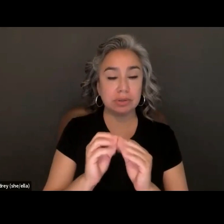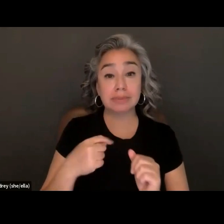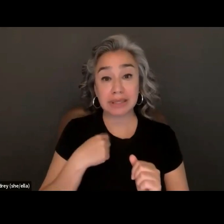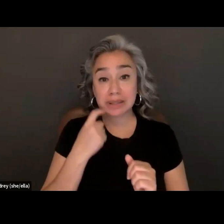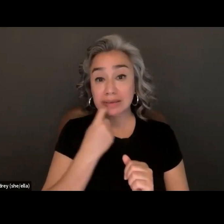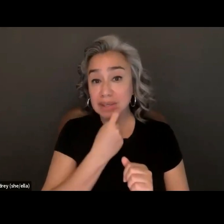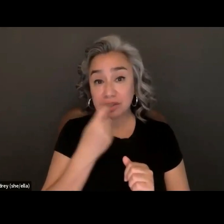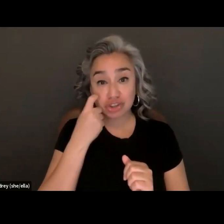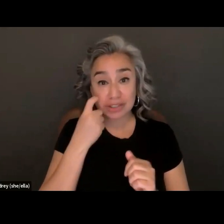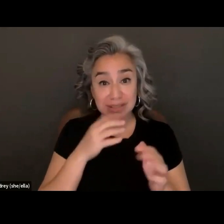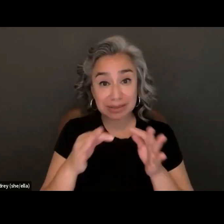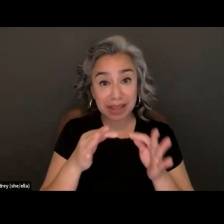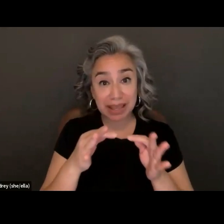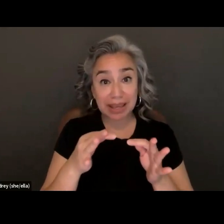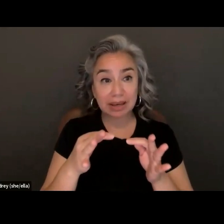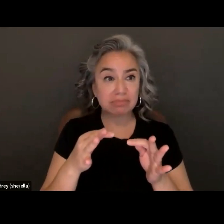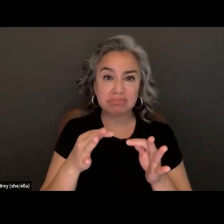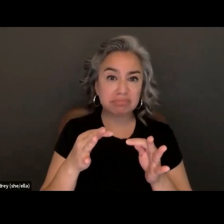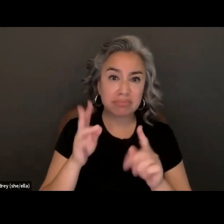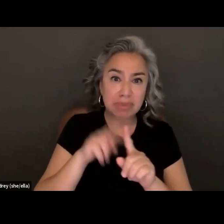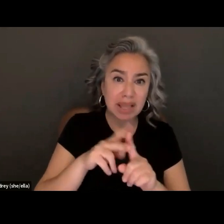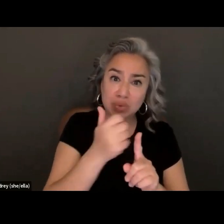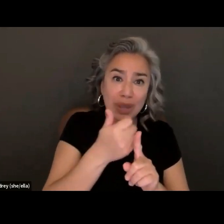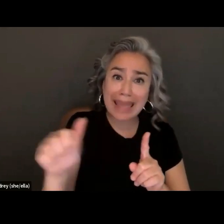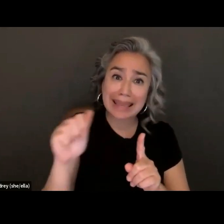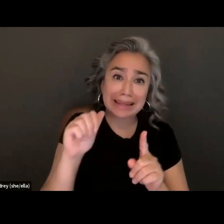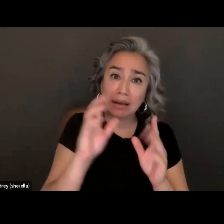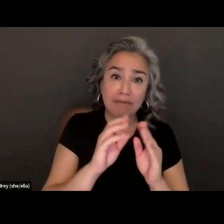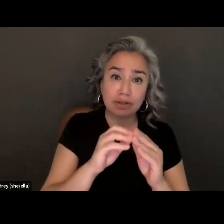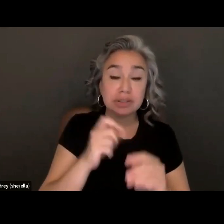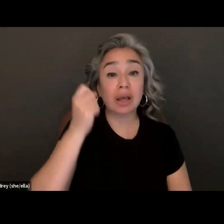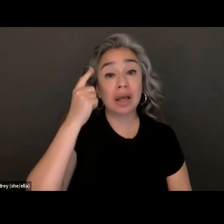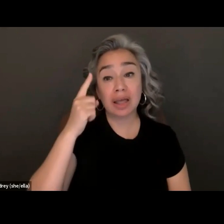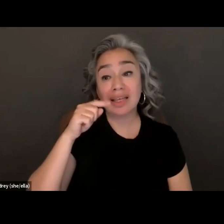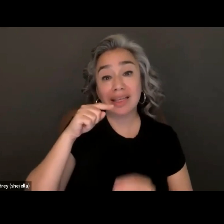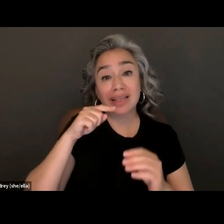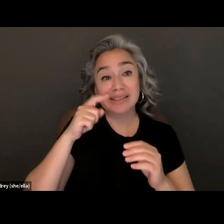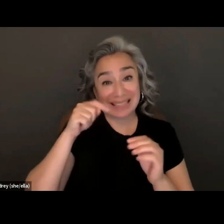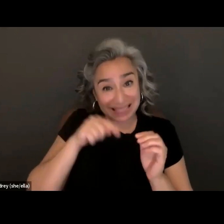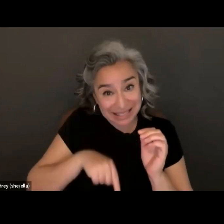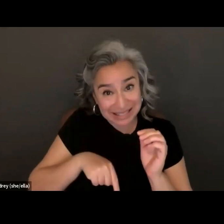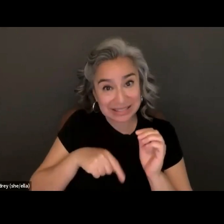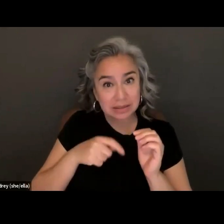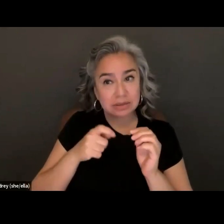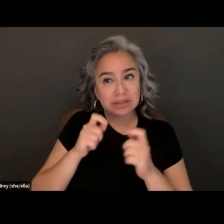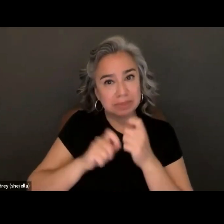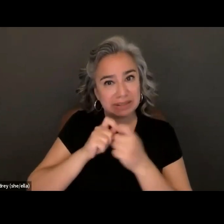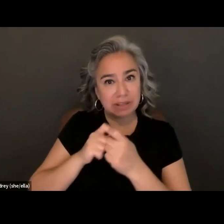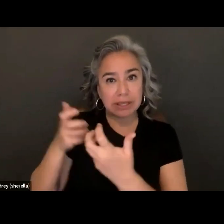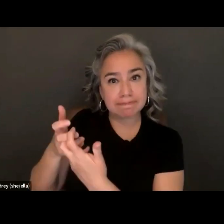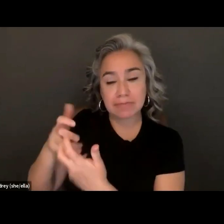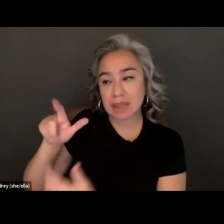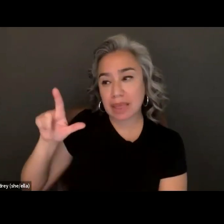through basically applies to any conference. It was tailored for the LSA annual meeting, but these principles apply to all